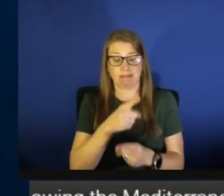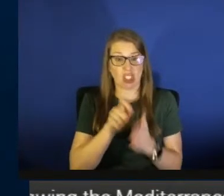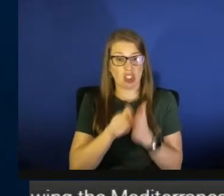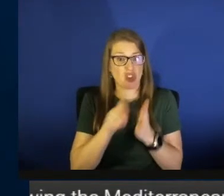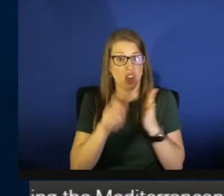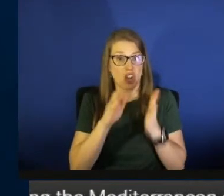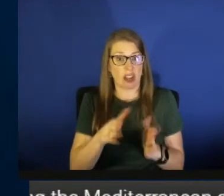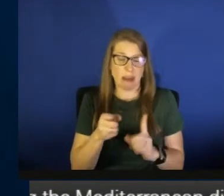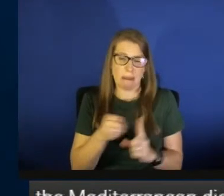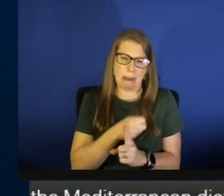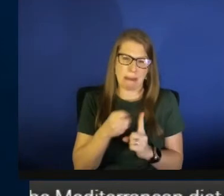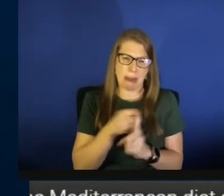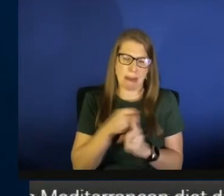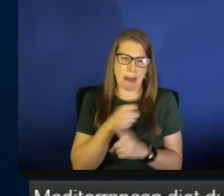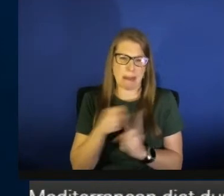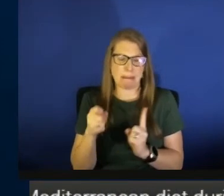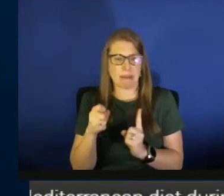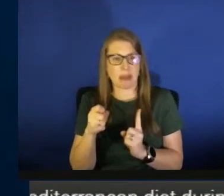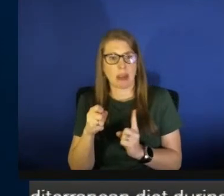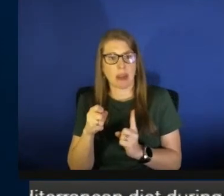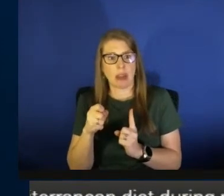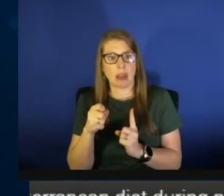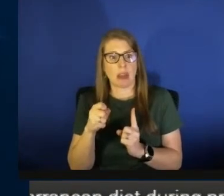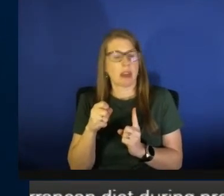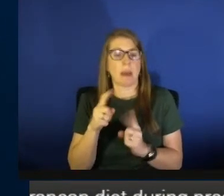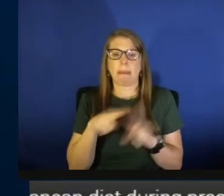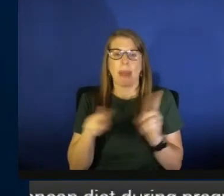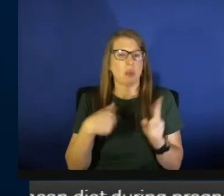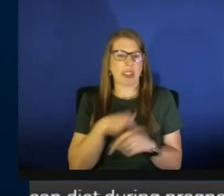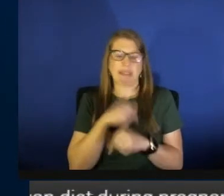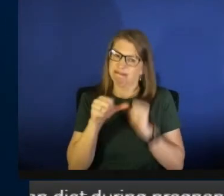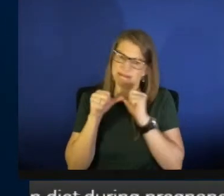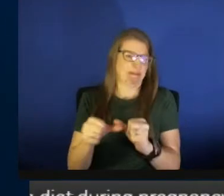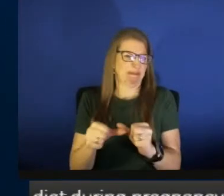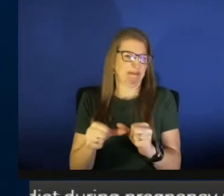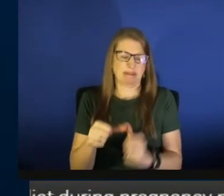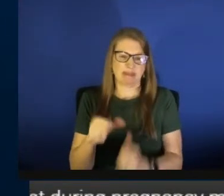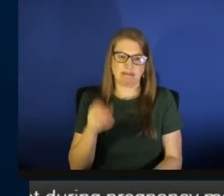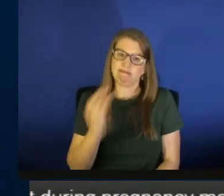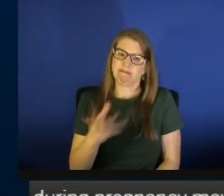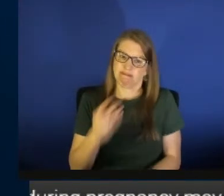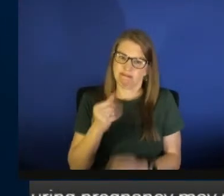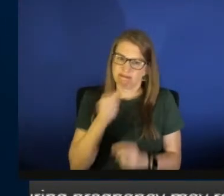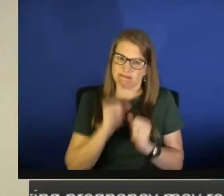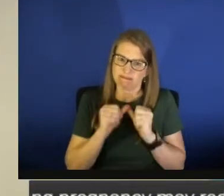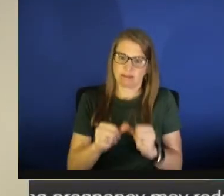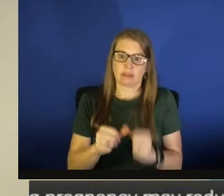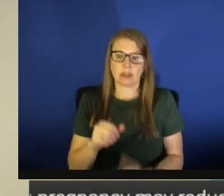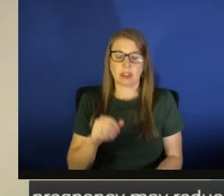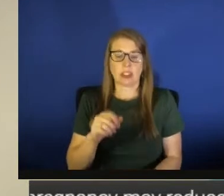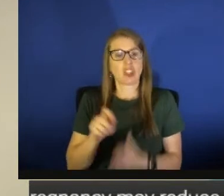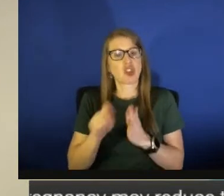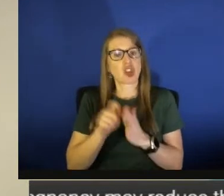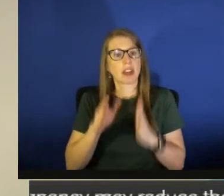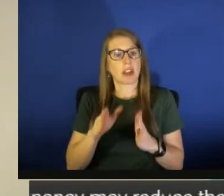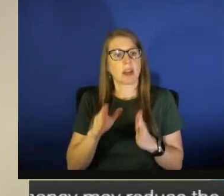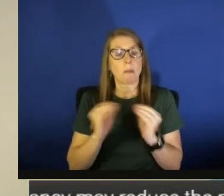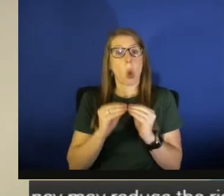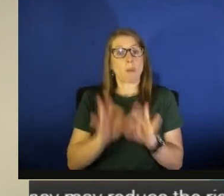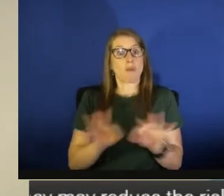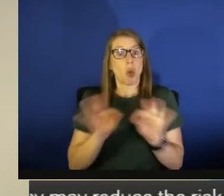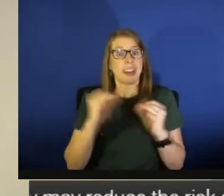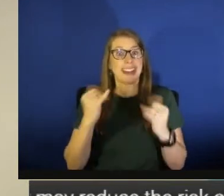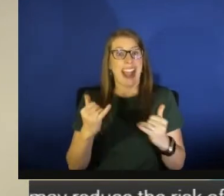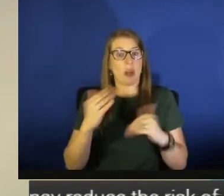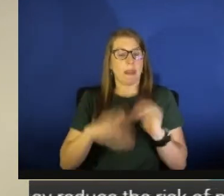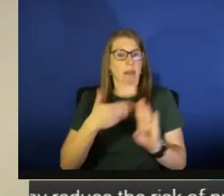and we keep swinging, coming back. Natalie? Journalism is more important now than it